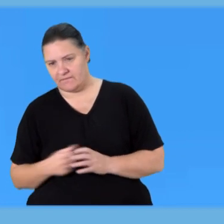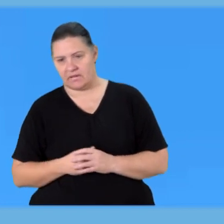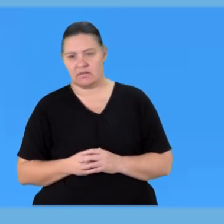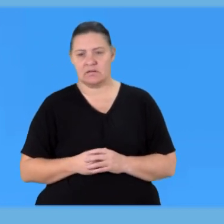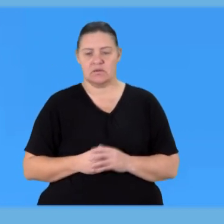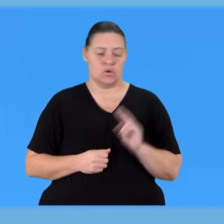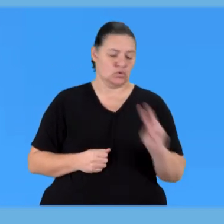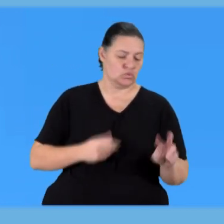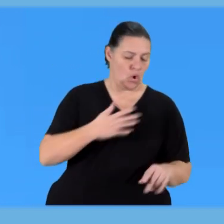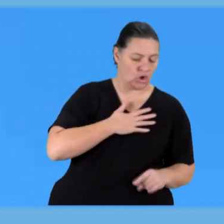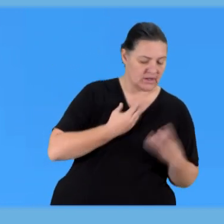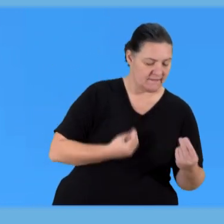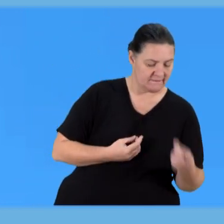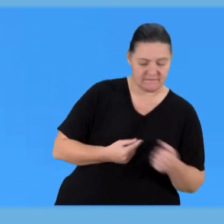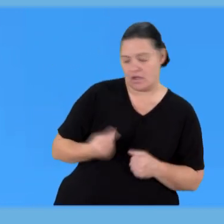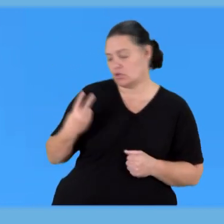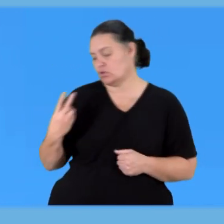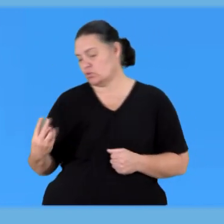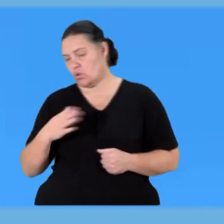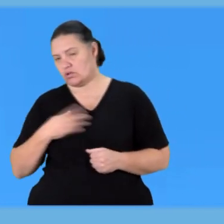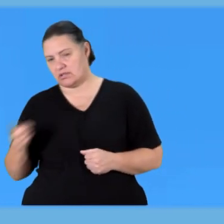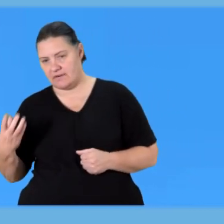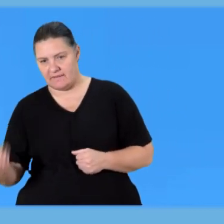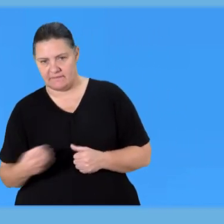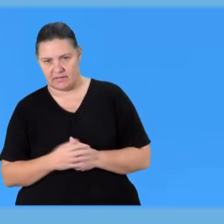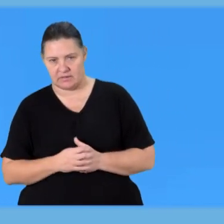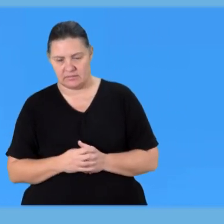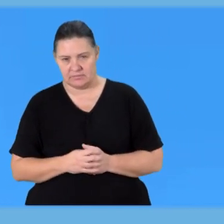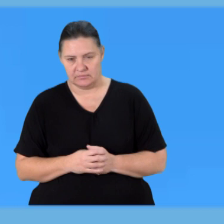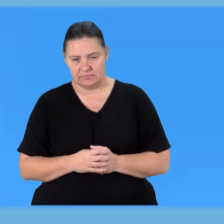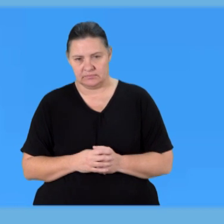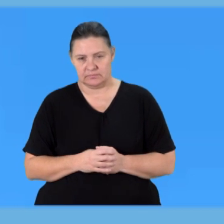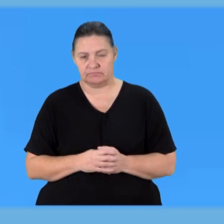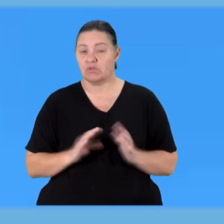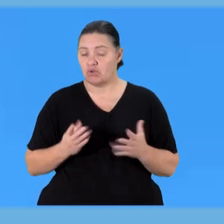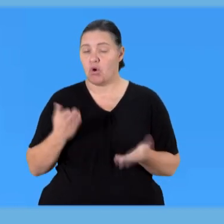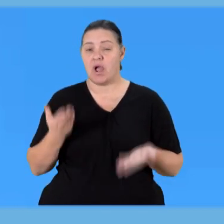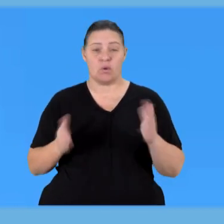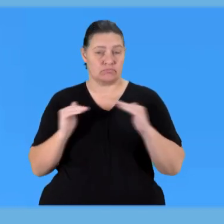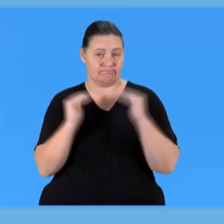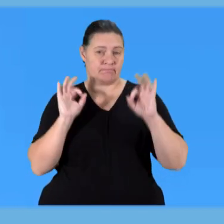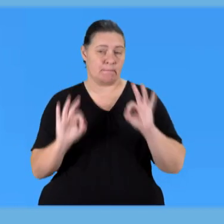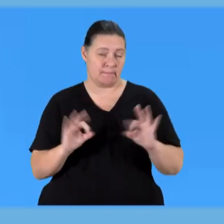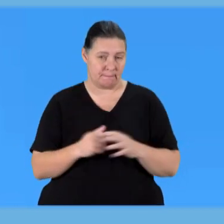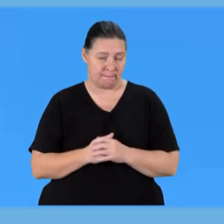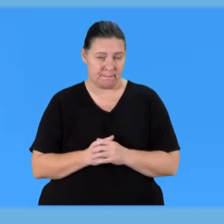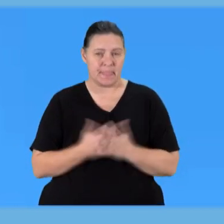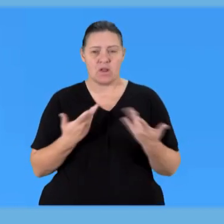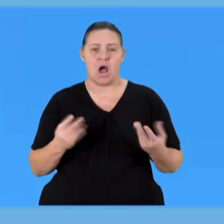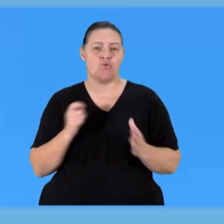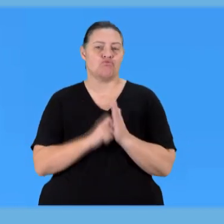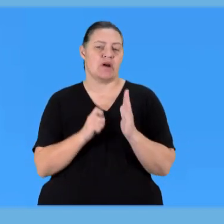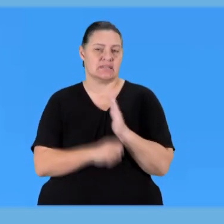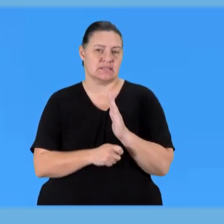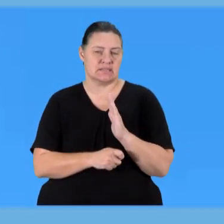on the right-hand side, two oxygen atoms on the left-hand side, and two oxygen atoms on the right-hand side. So the equation does balance. So now, how do we